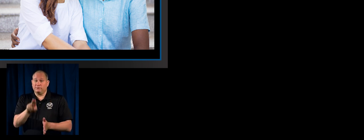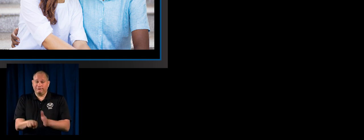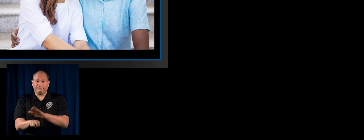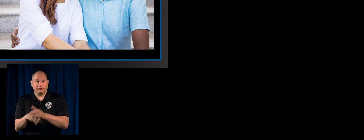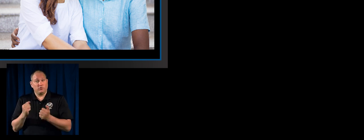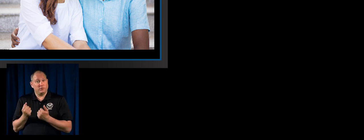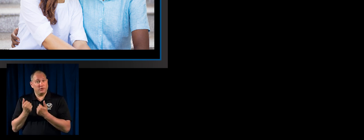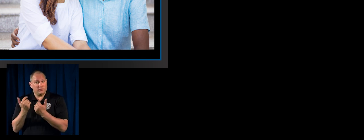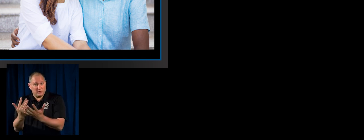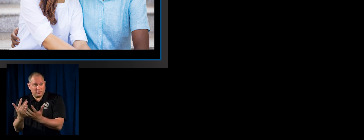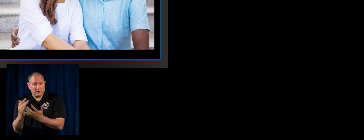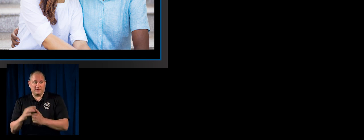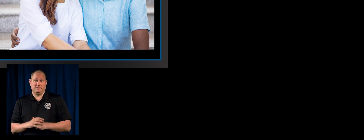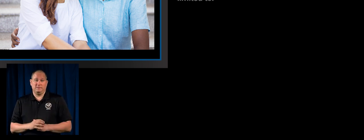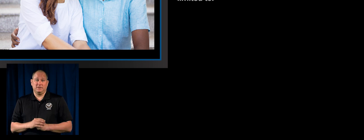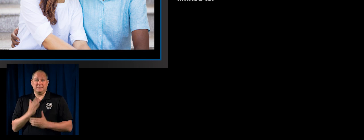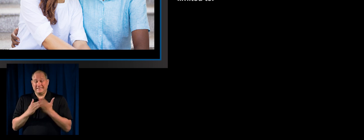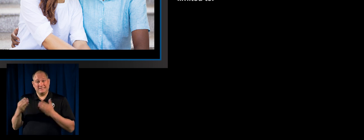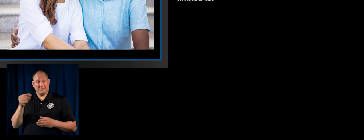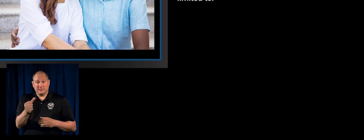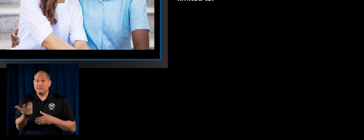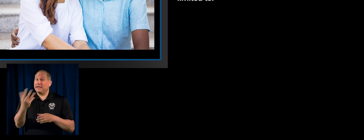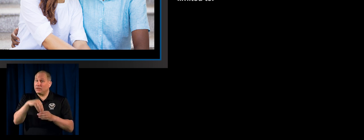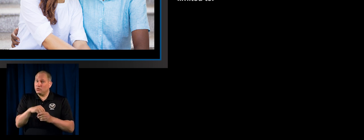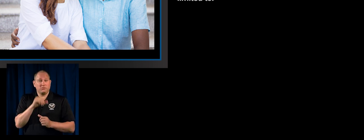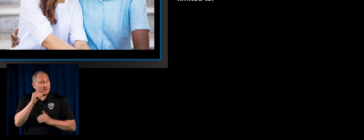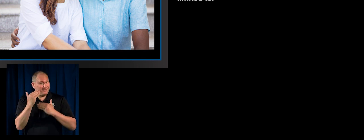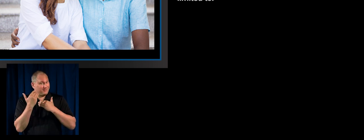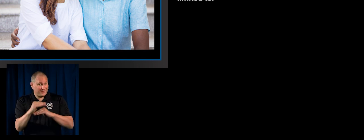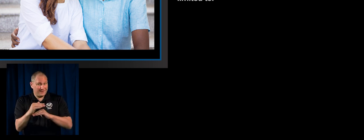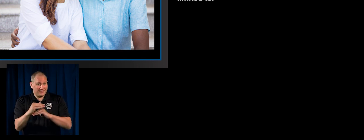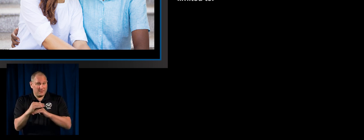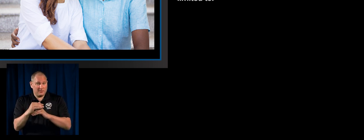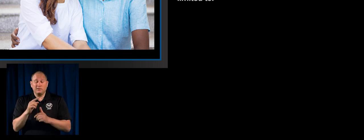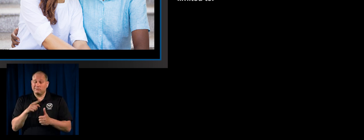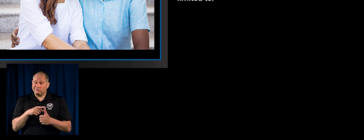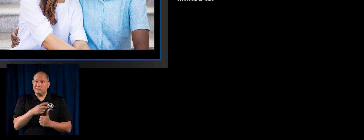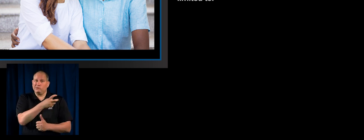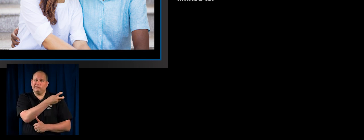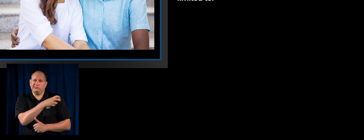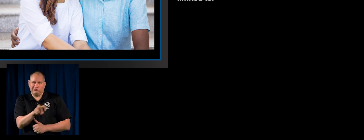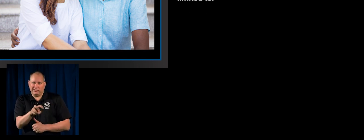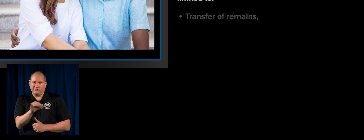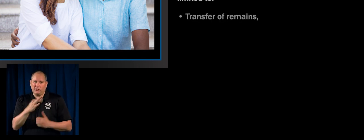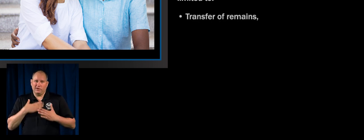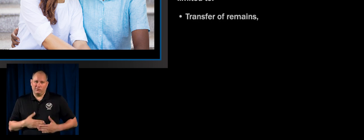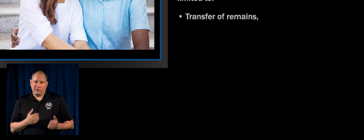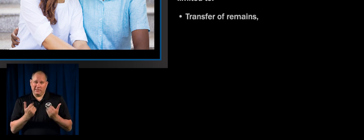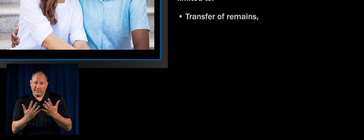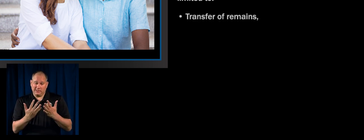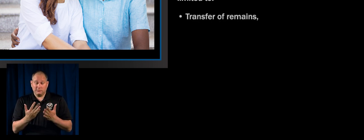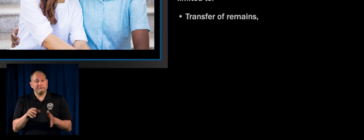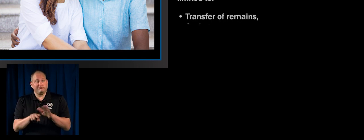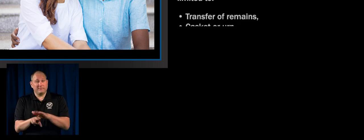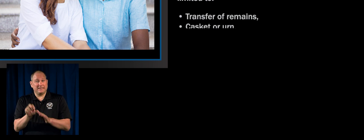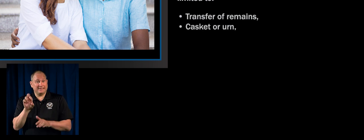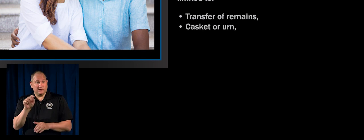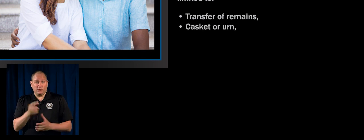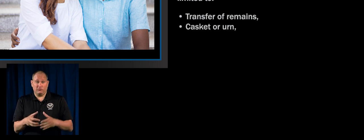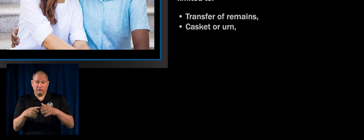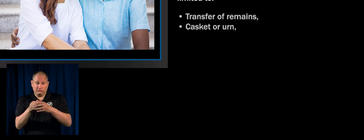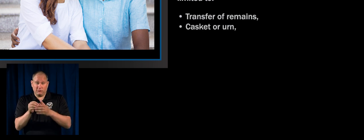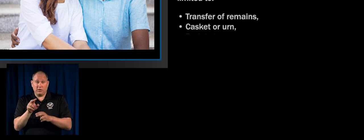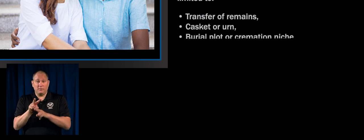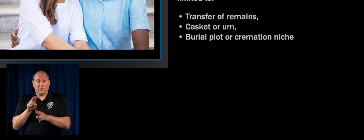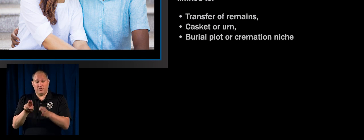and interment or cremation. Some of these expenses include, but are not limited to, transfer of remains,